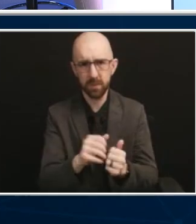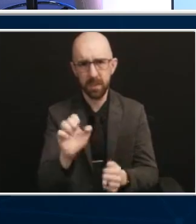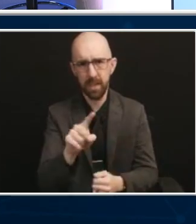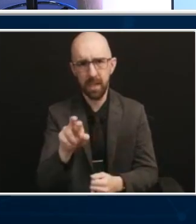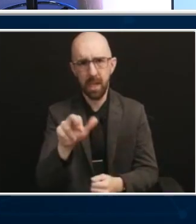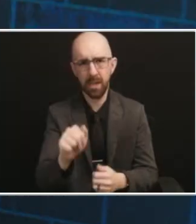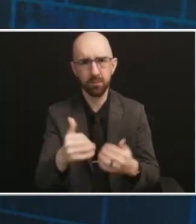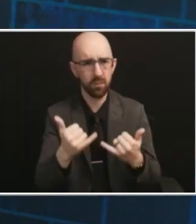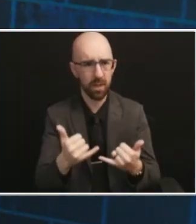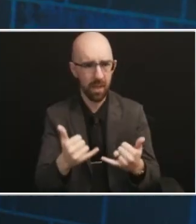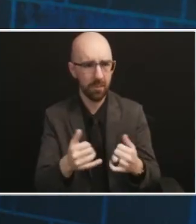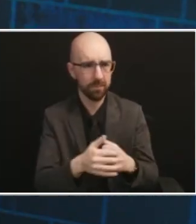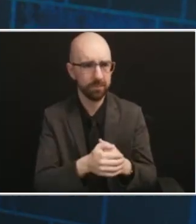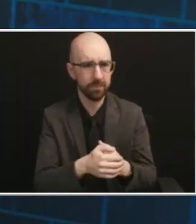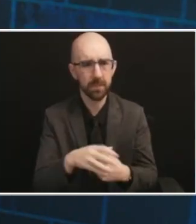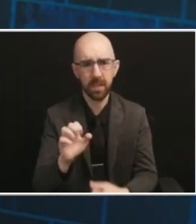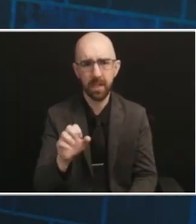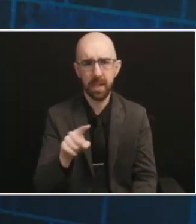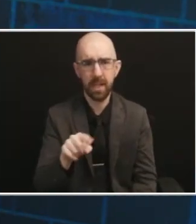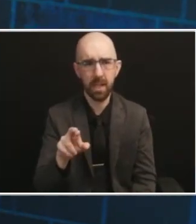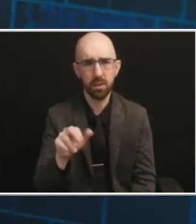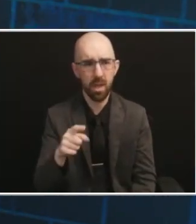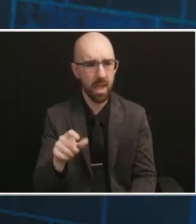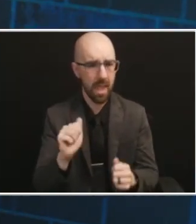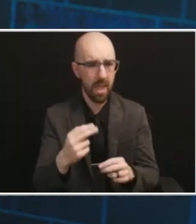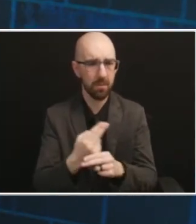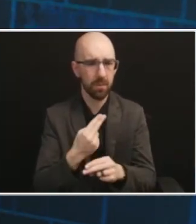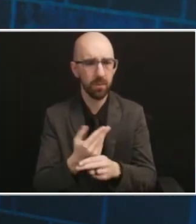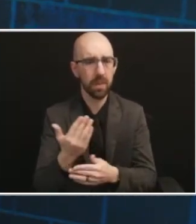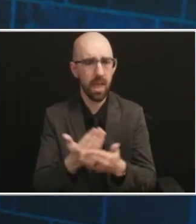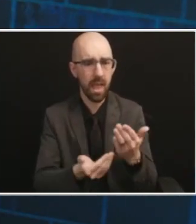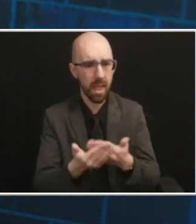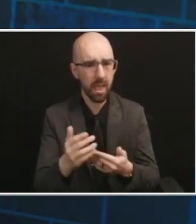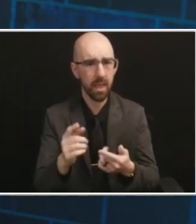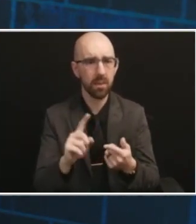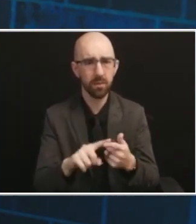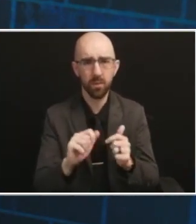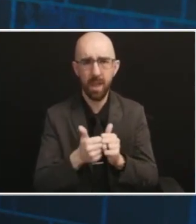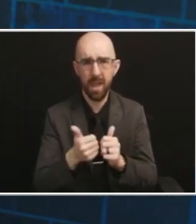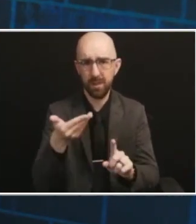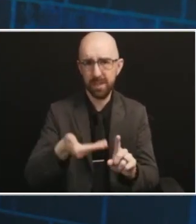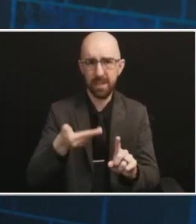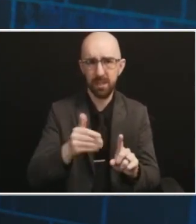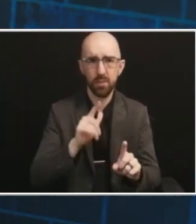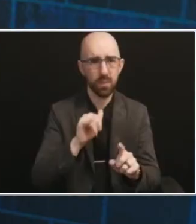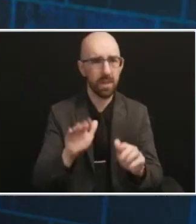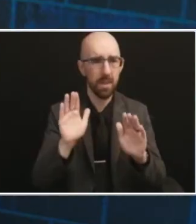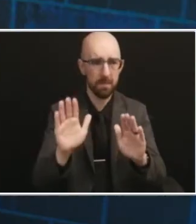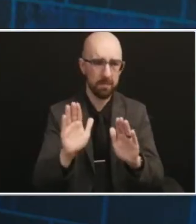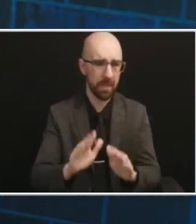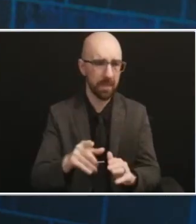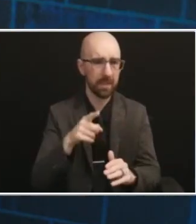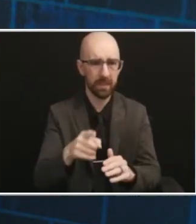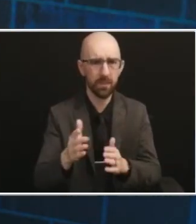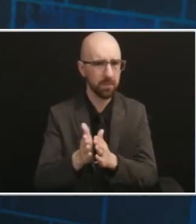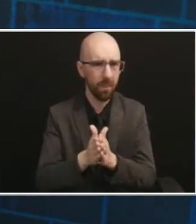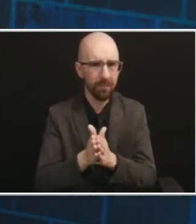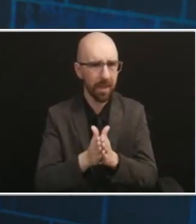I mean, Ezra, him being able to use his hands to how he is really amazing. He was very motivated